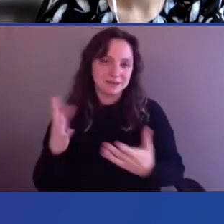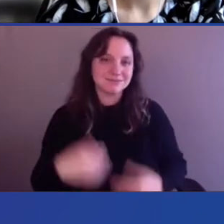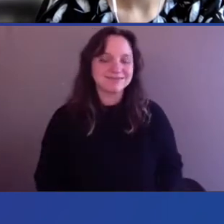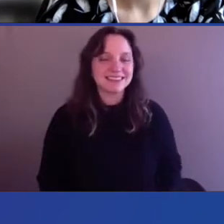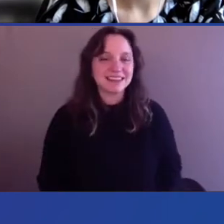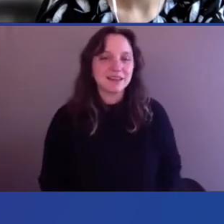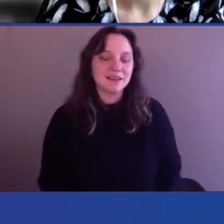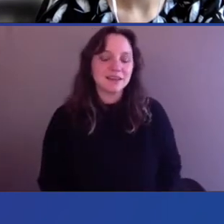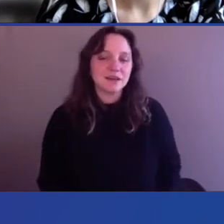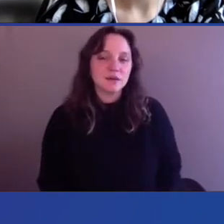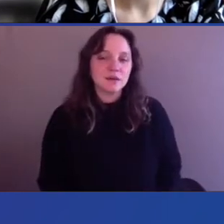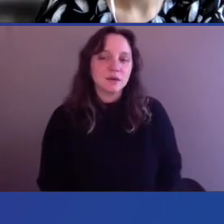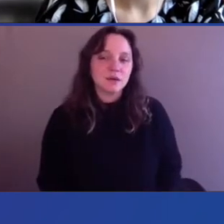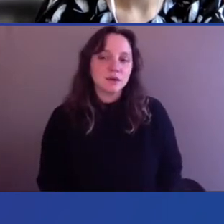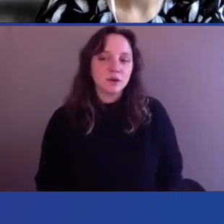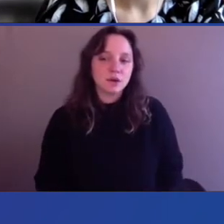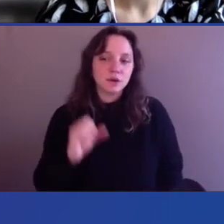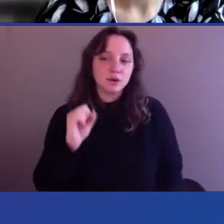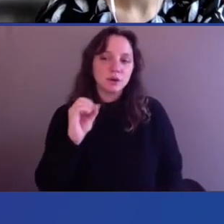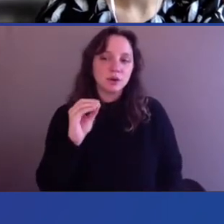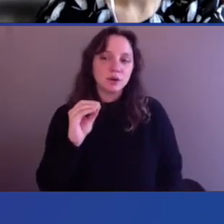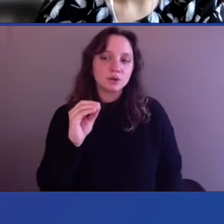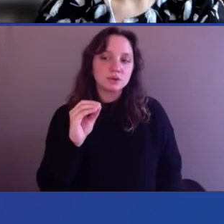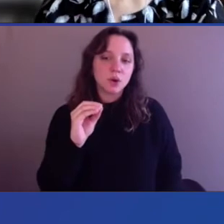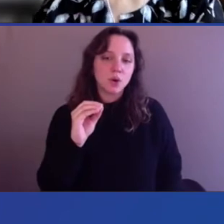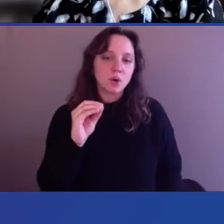people are raised to positions